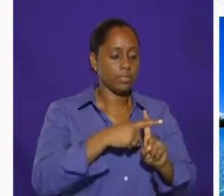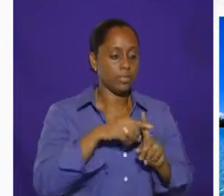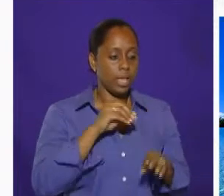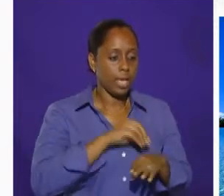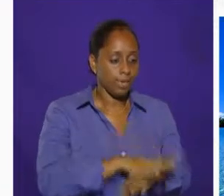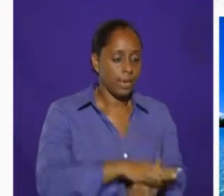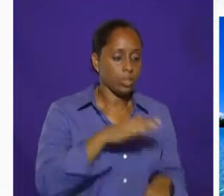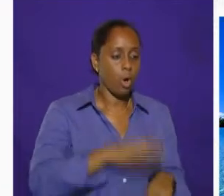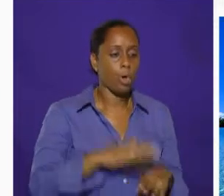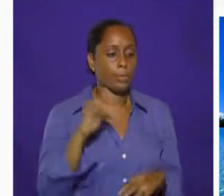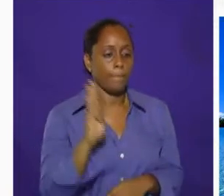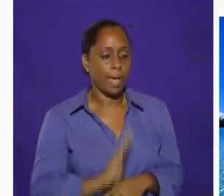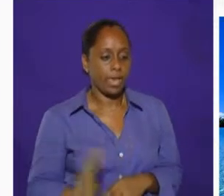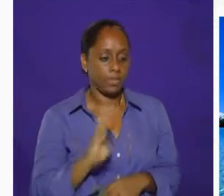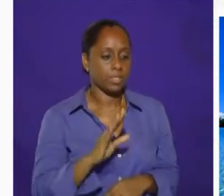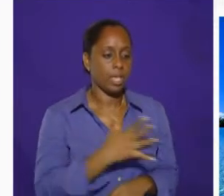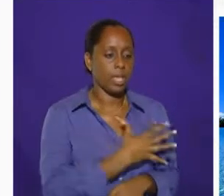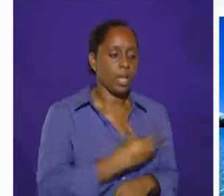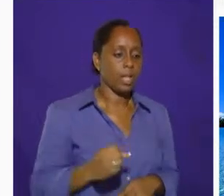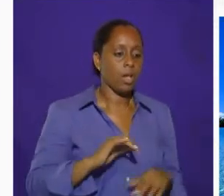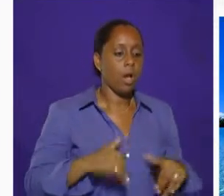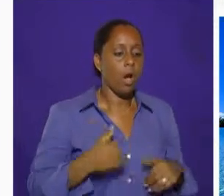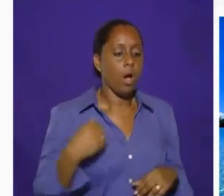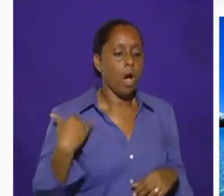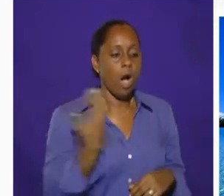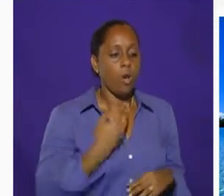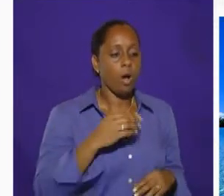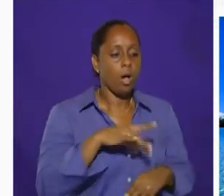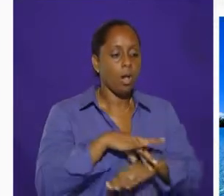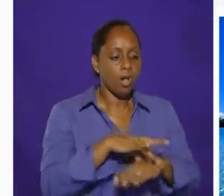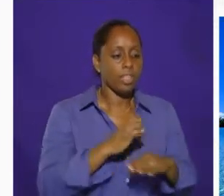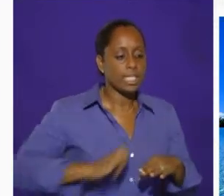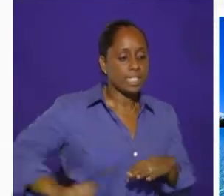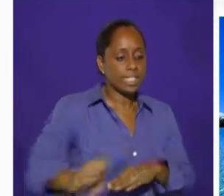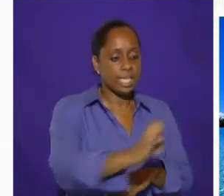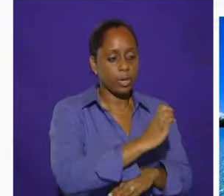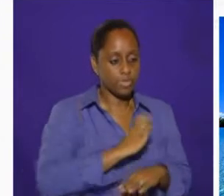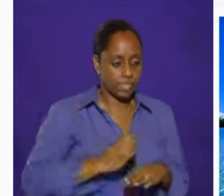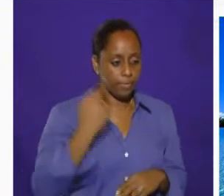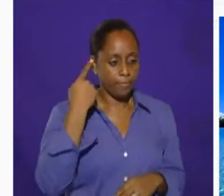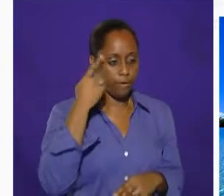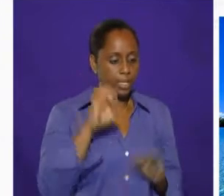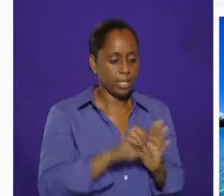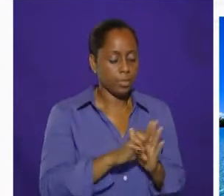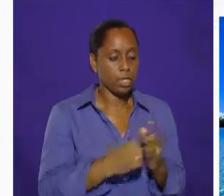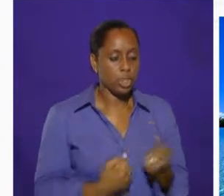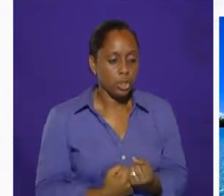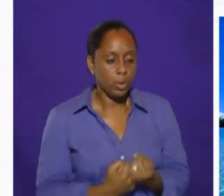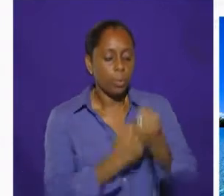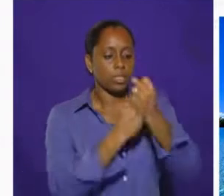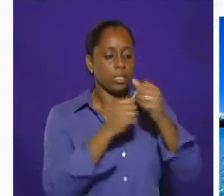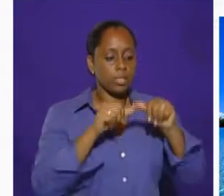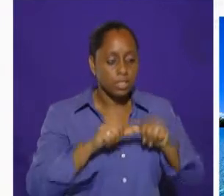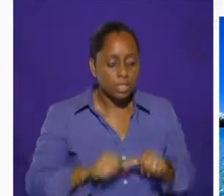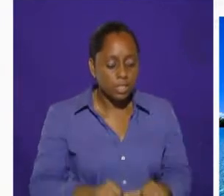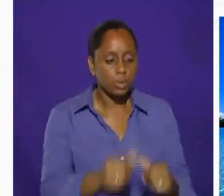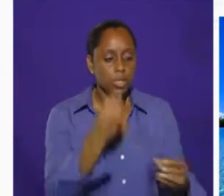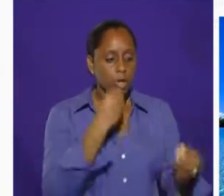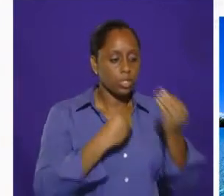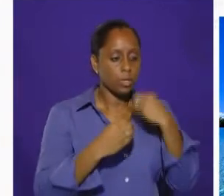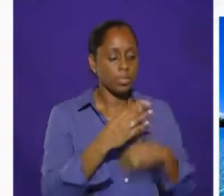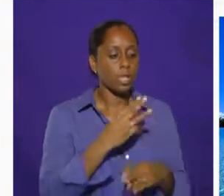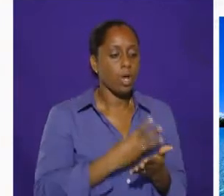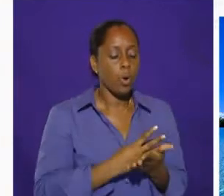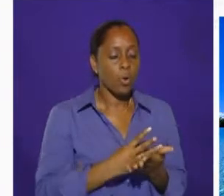positive impacts on biodiversity and the state of our planet's ecosystems. For instance, by